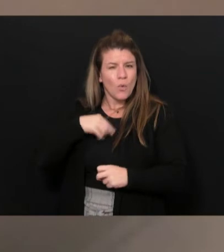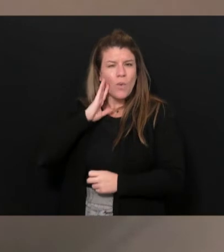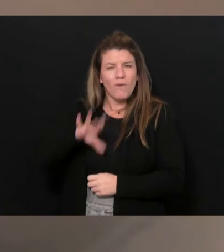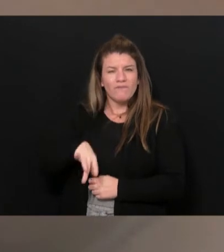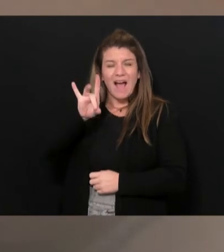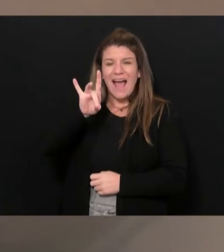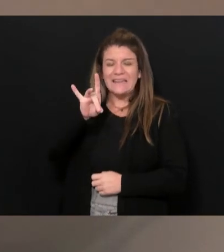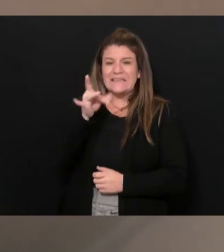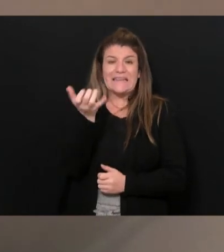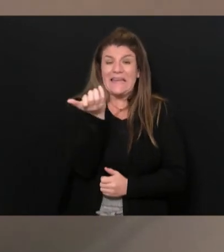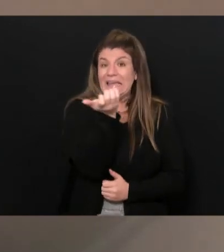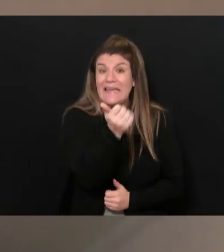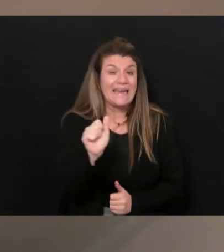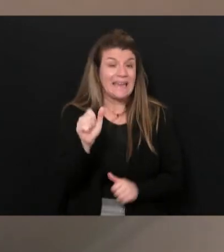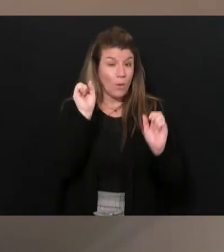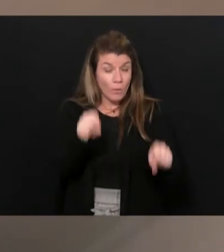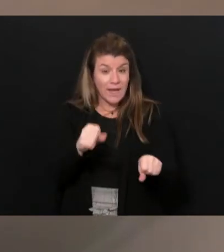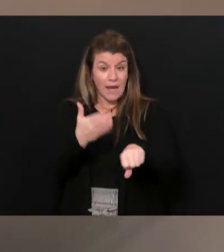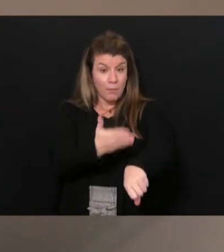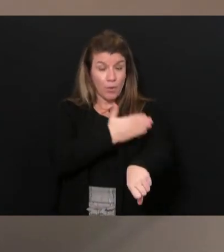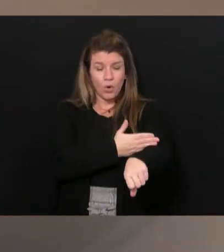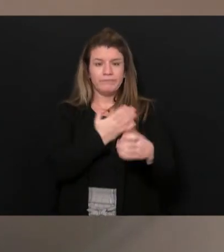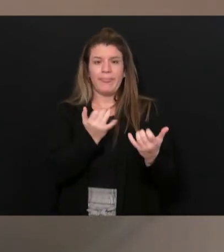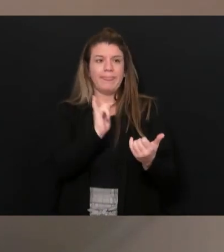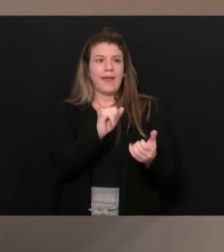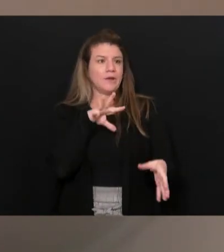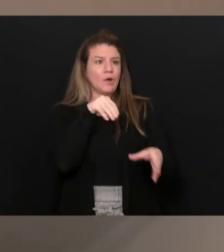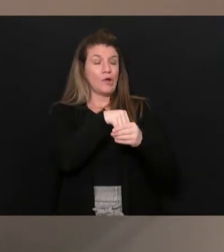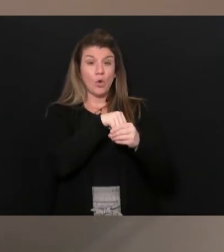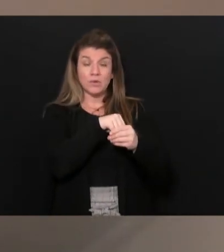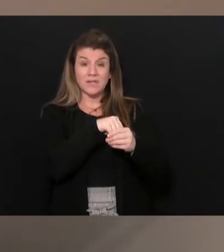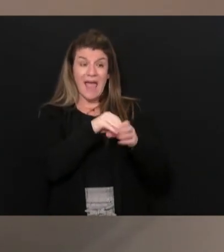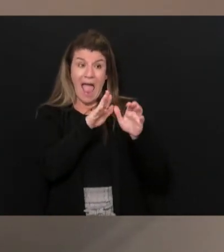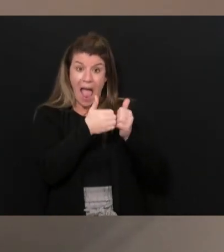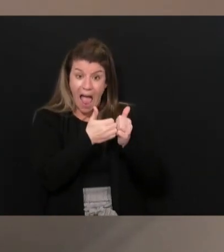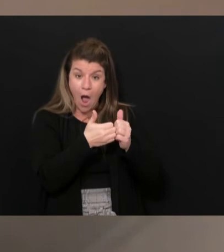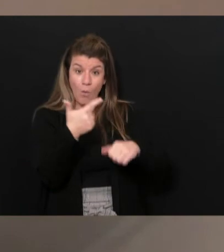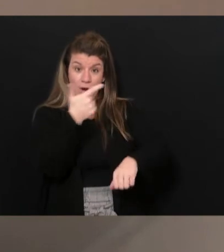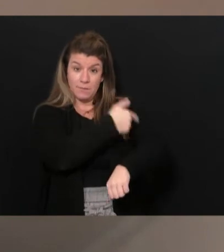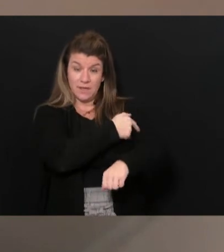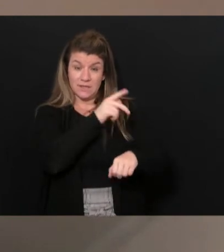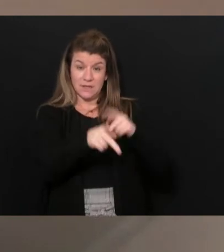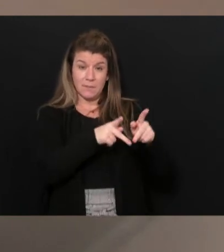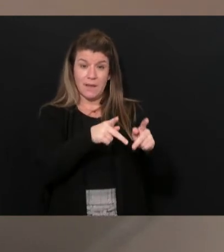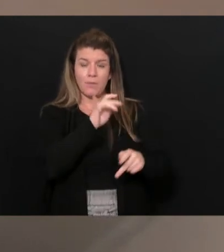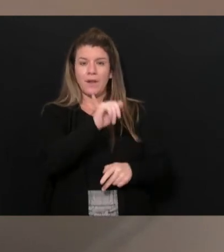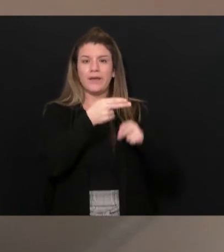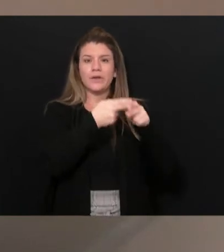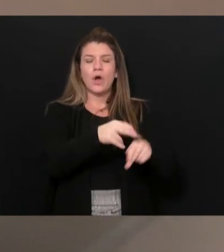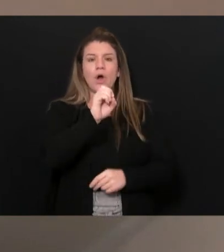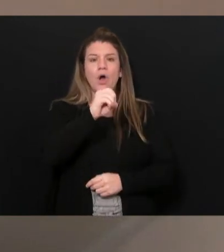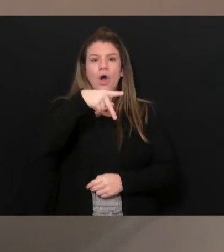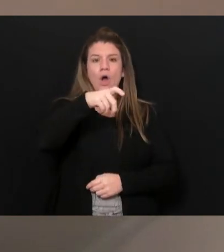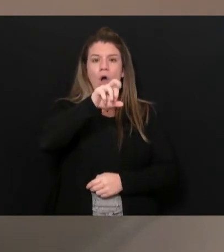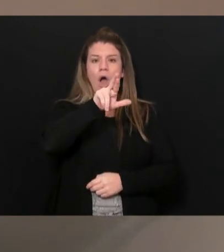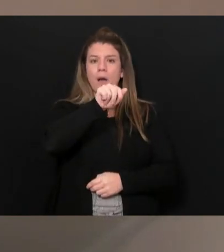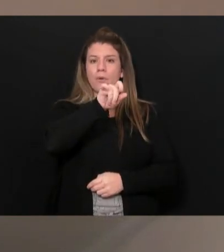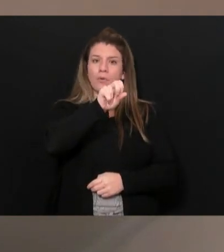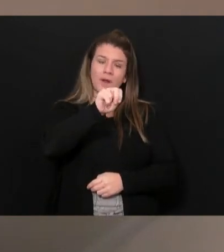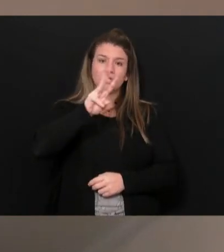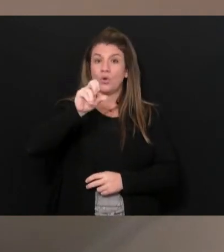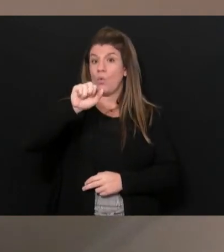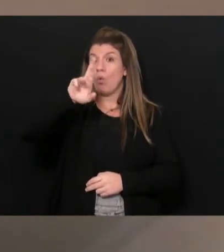that we can do better, whether it's looking at the way that we're immunizing people, like Operation Warp Speed has indicated, that